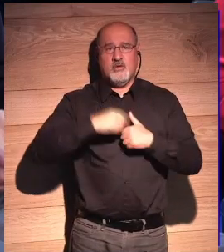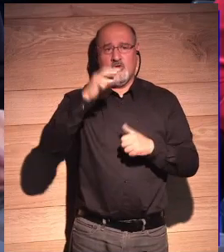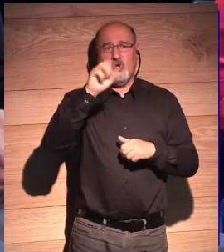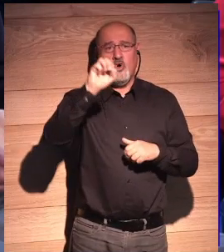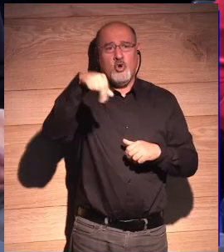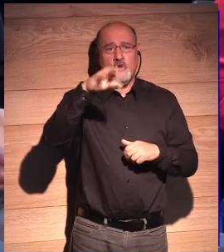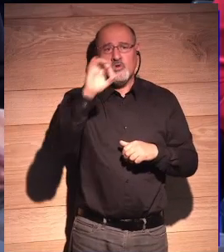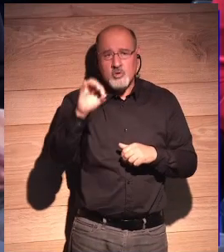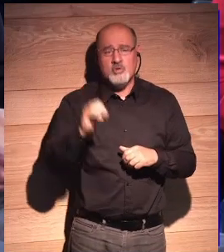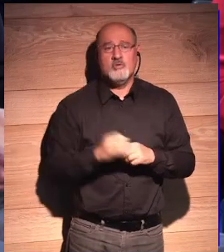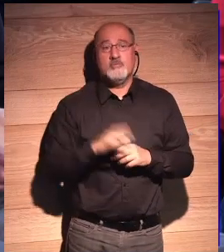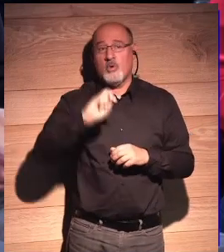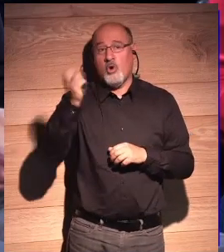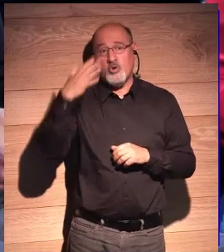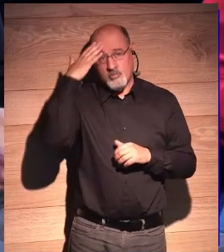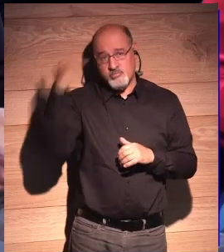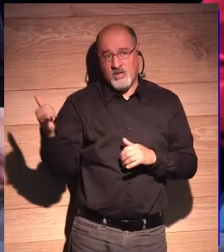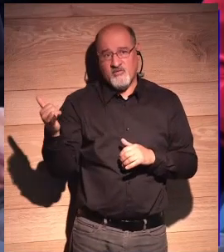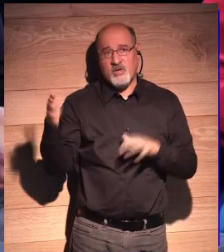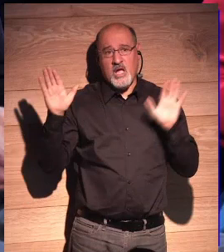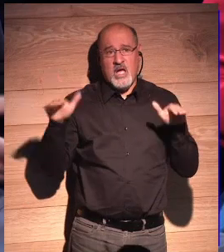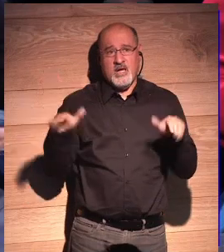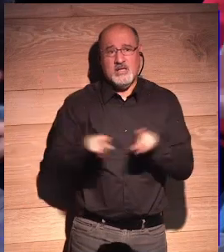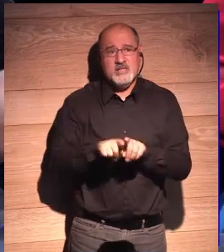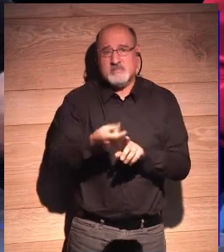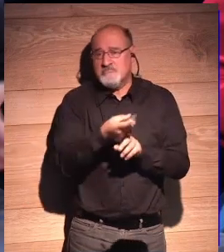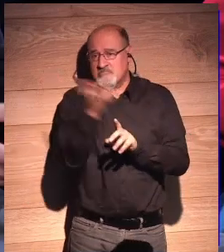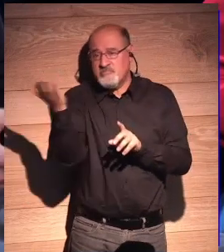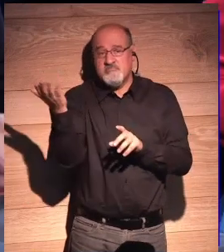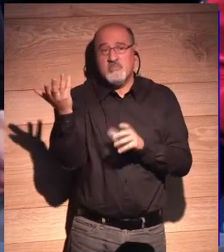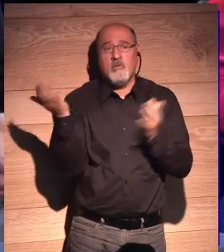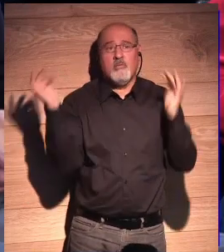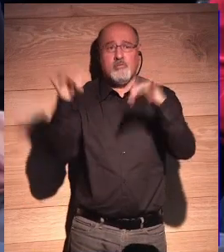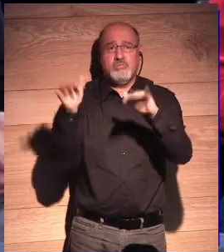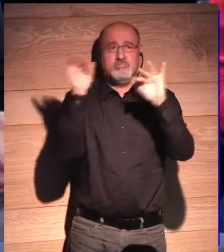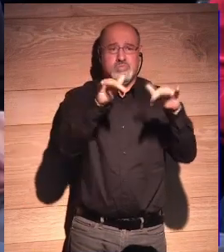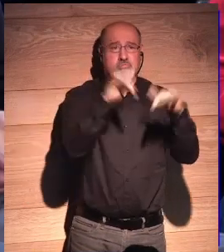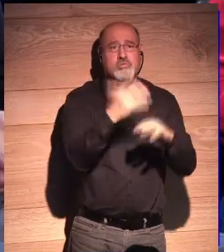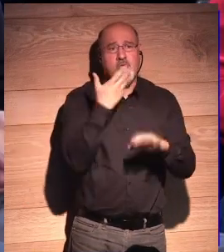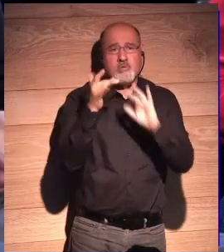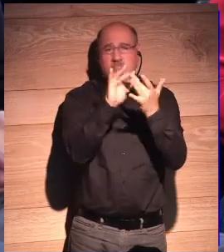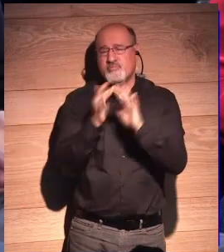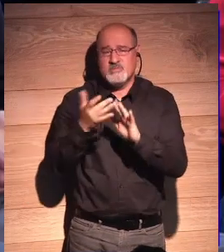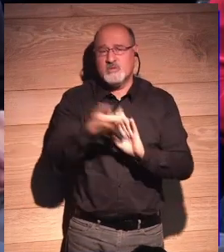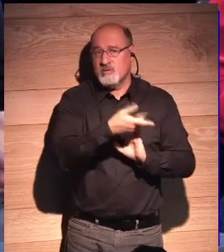at comic conventions and things, but we didn't have any real interaction. You know, I didn't have